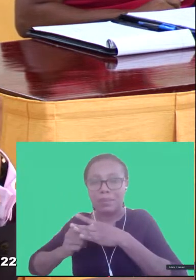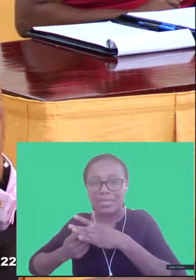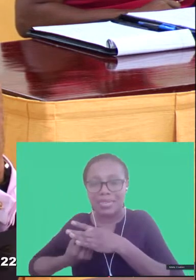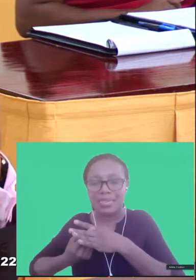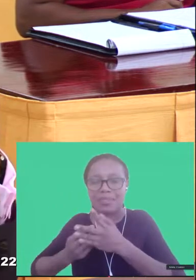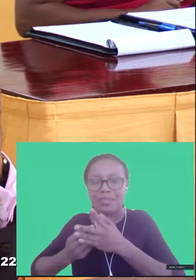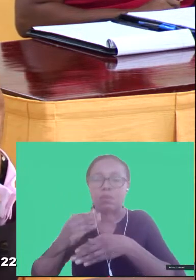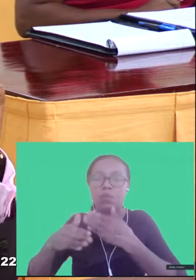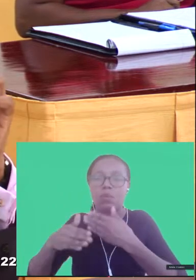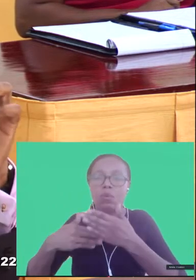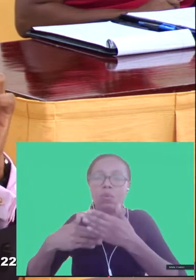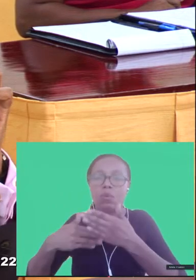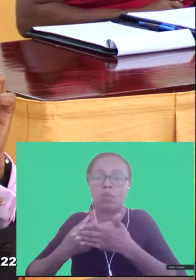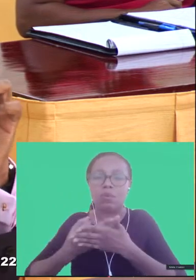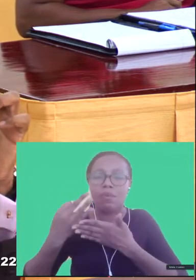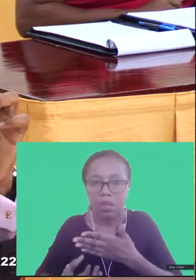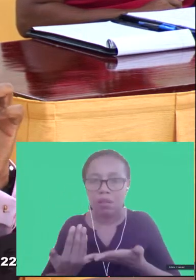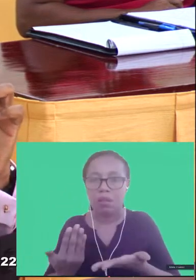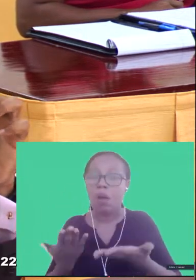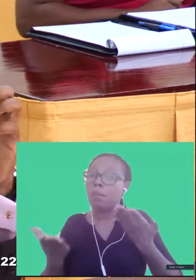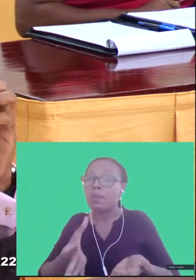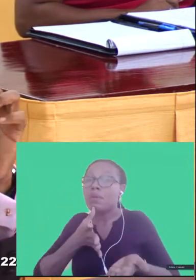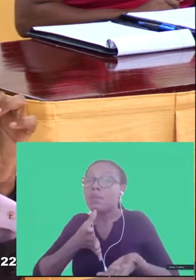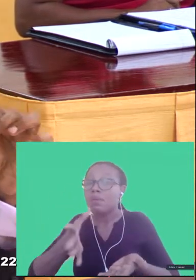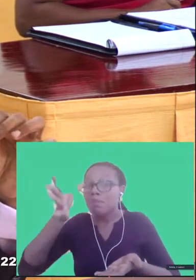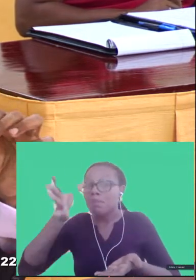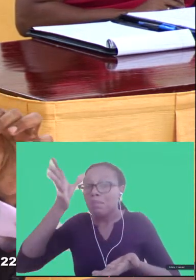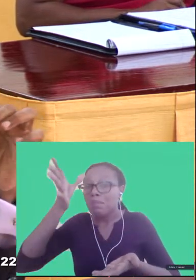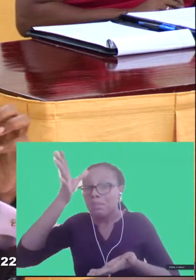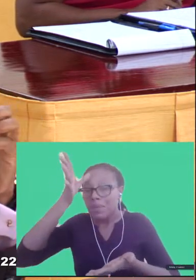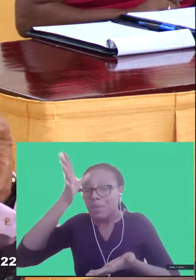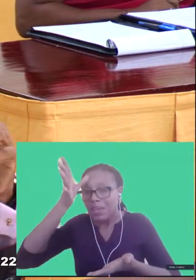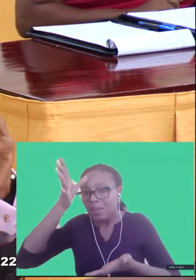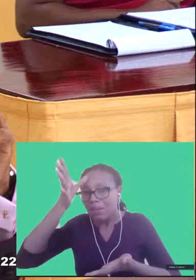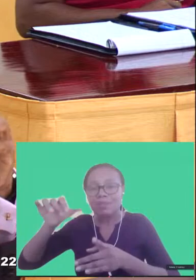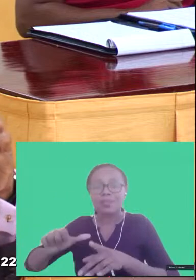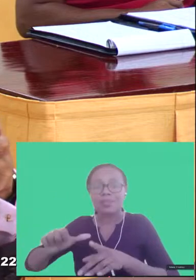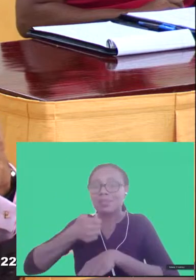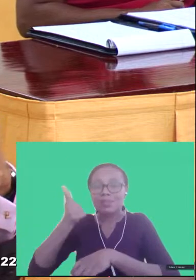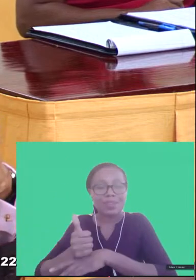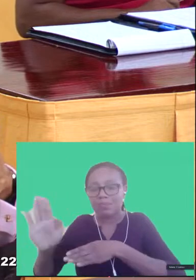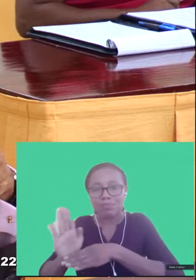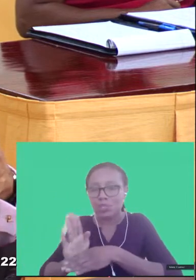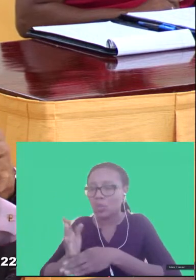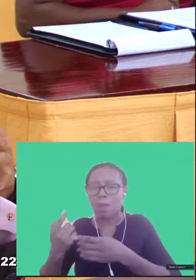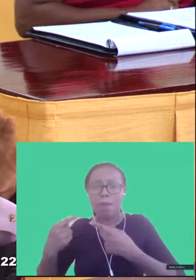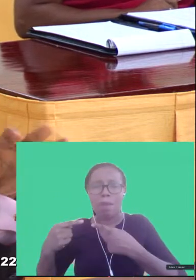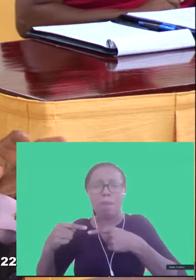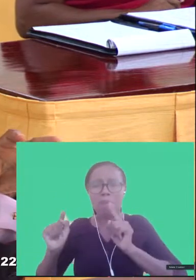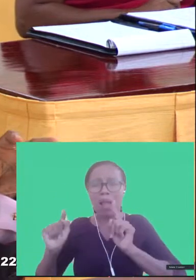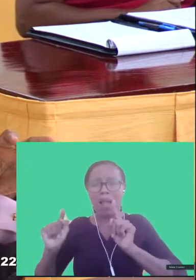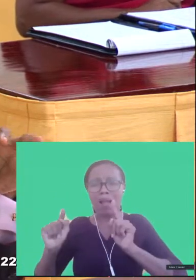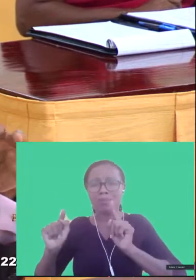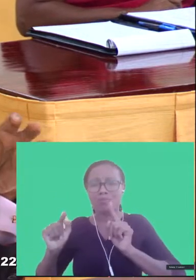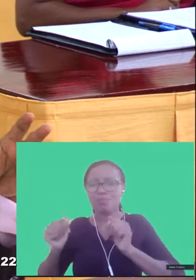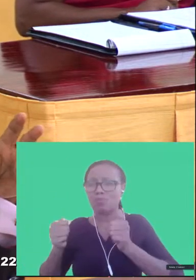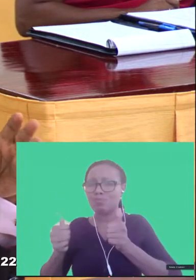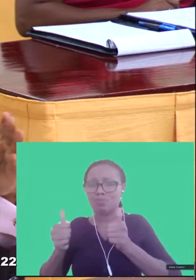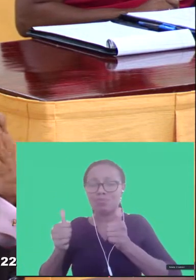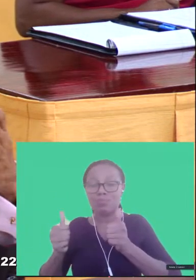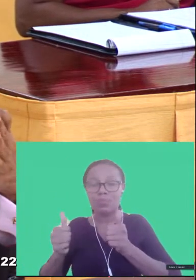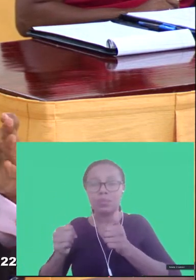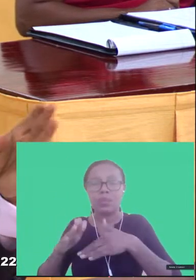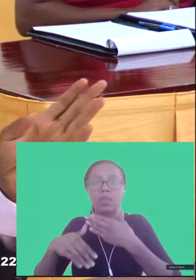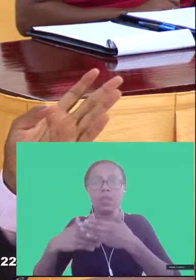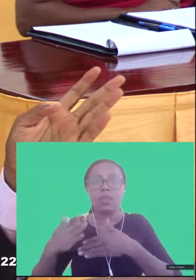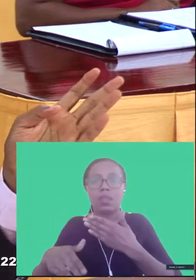the business well, but then his son or daughter chooses not to be interested in it, and it just drops by the wayside.